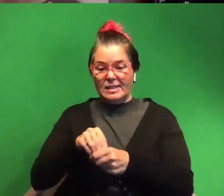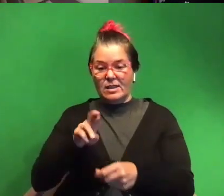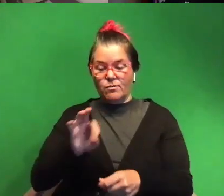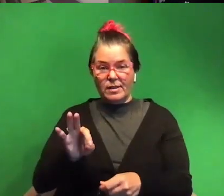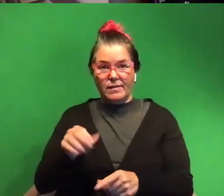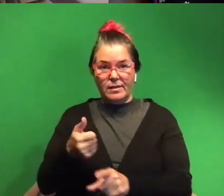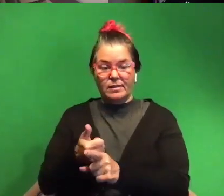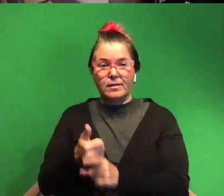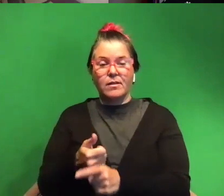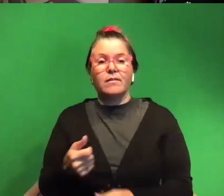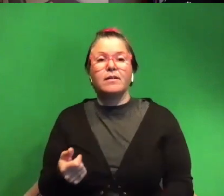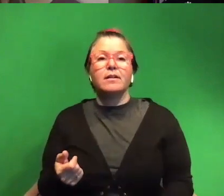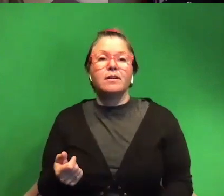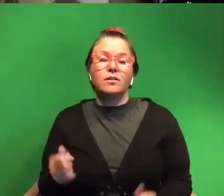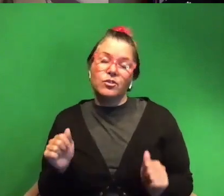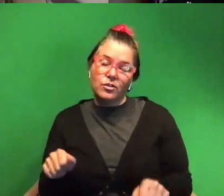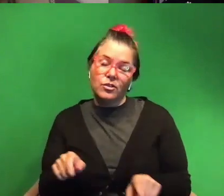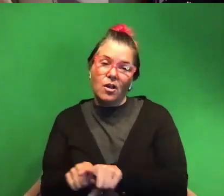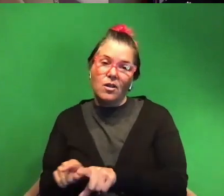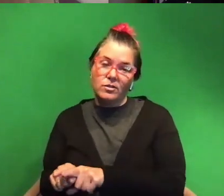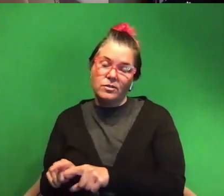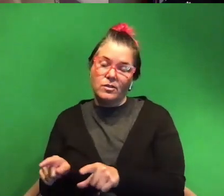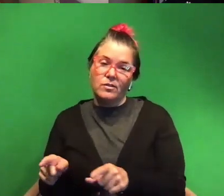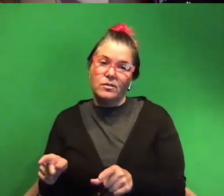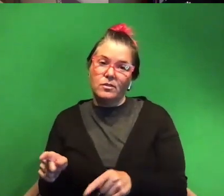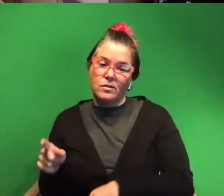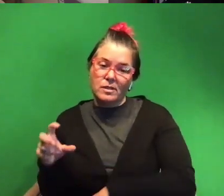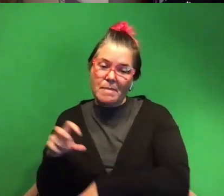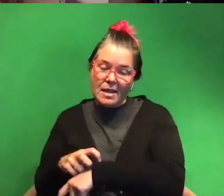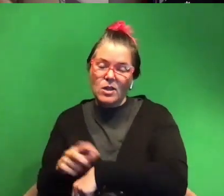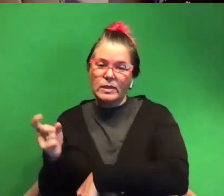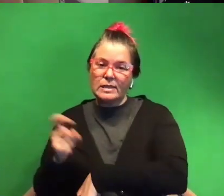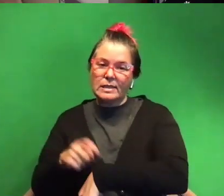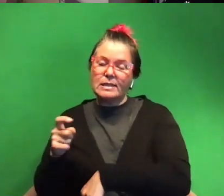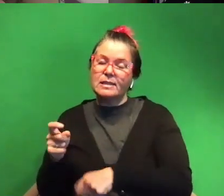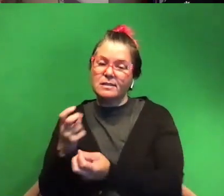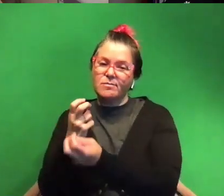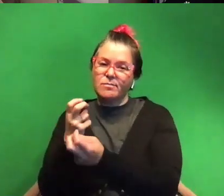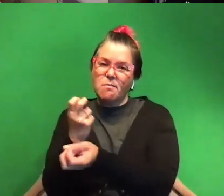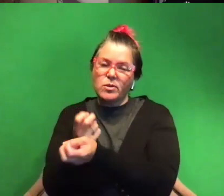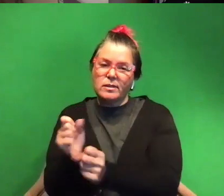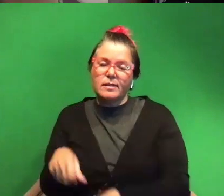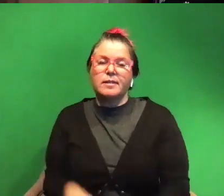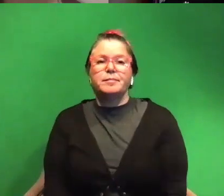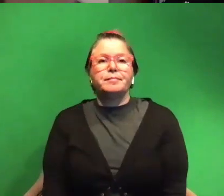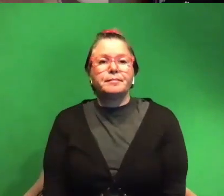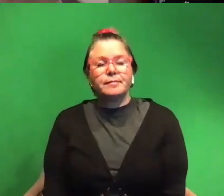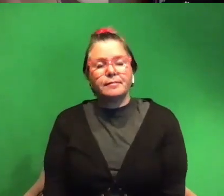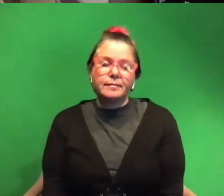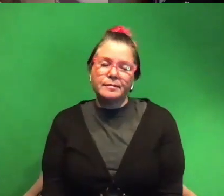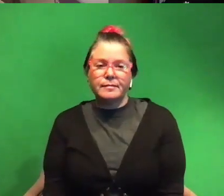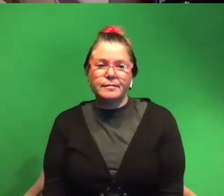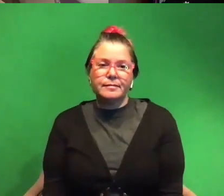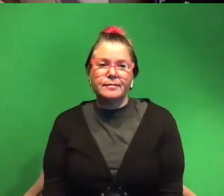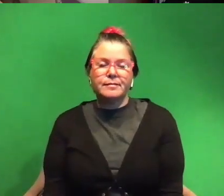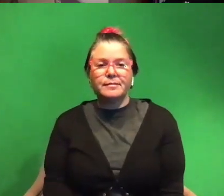itself, that could also provide you with a bite or a sting that could be toxic for a human. So, that's another reason